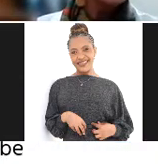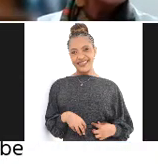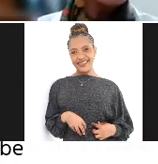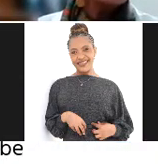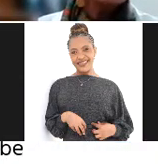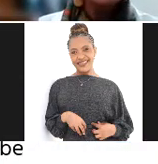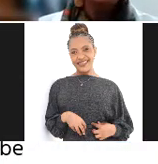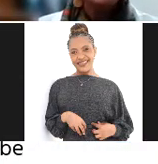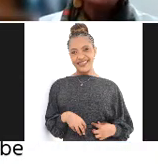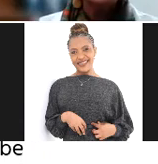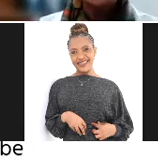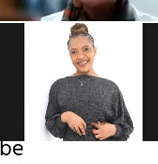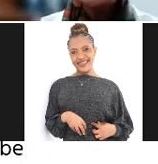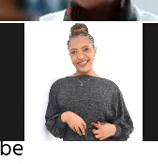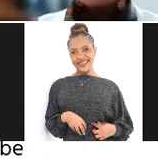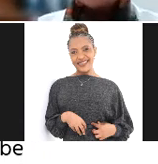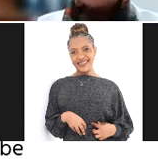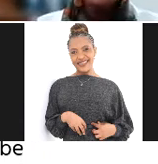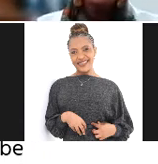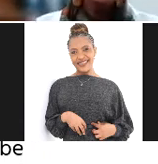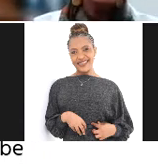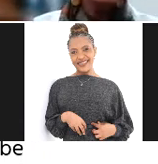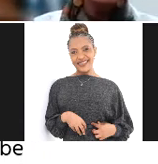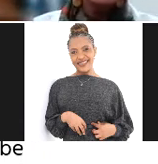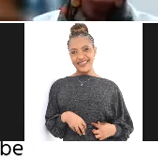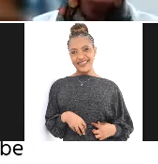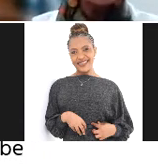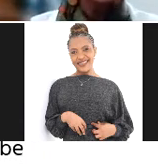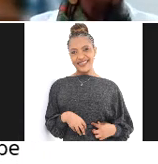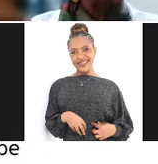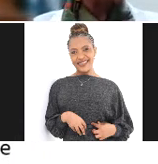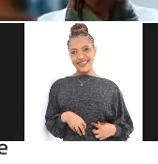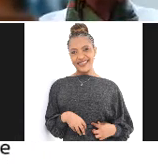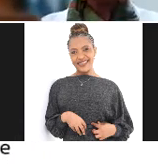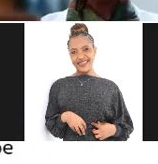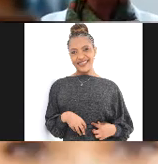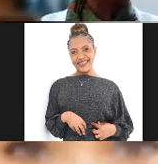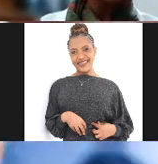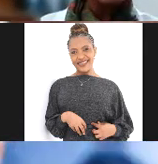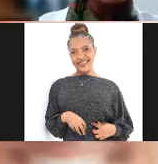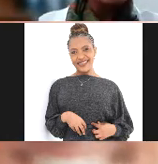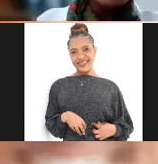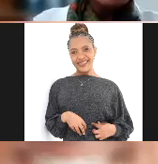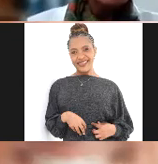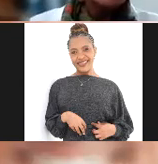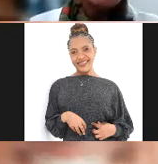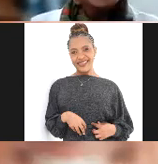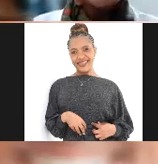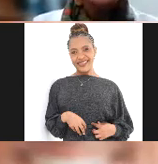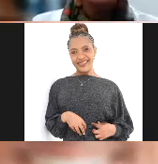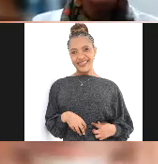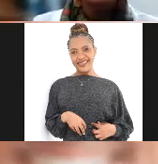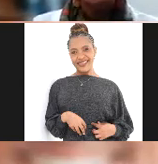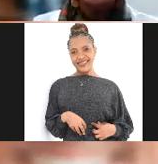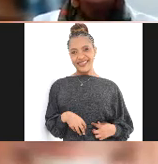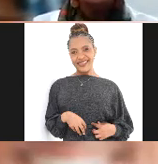in conclusion, thank you very much for your time. Andre, I am open to take any questions